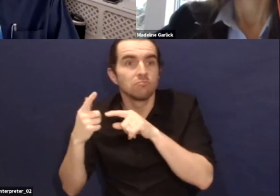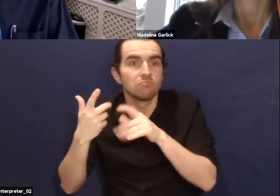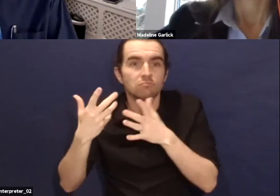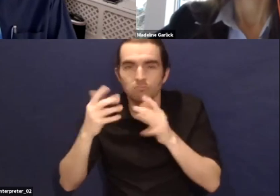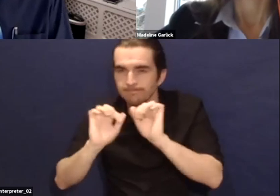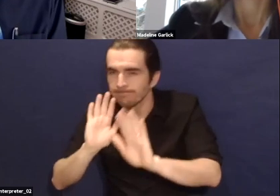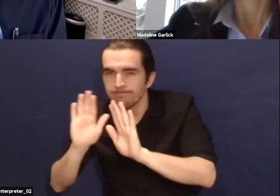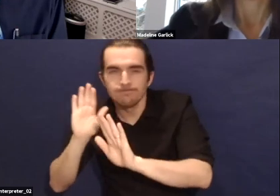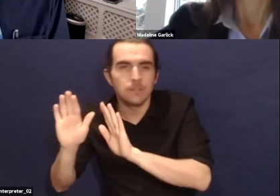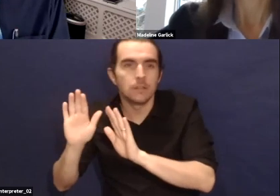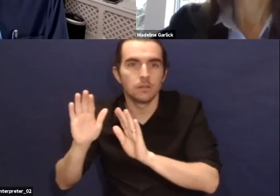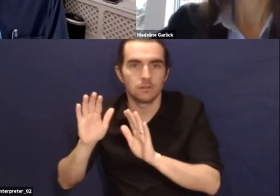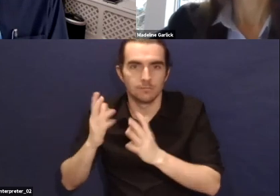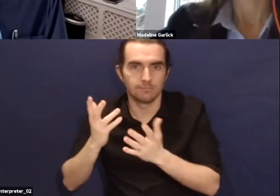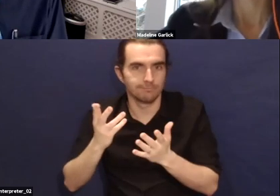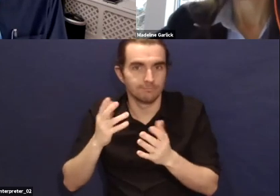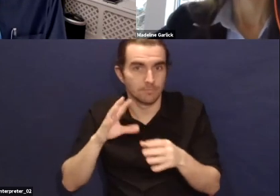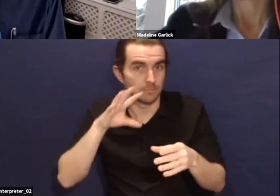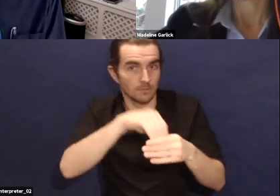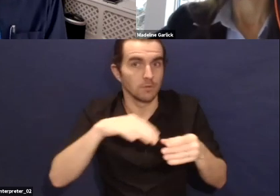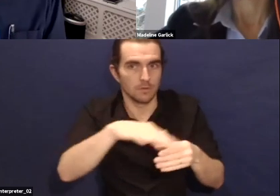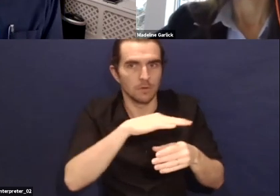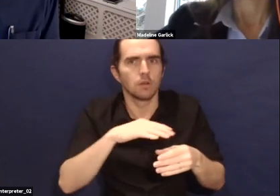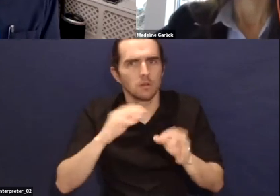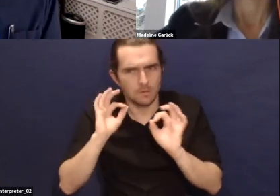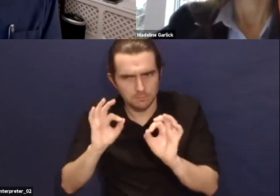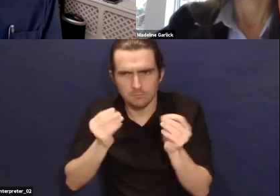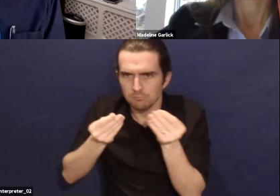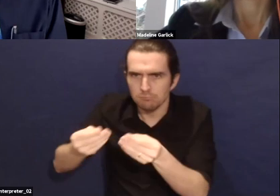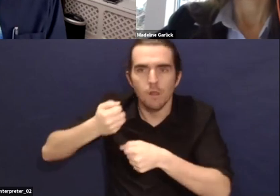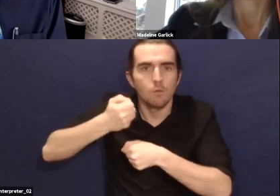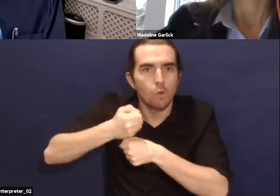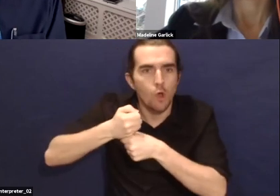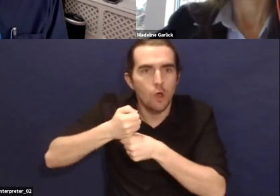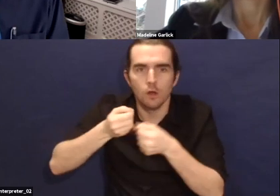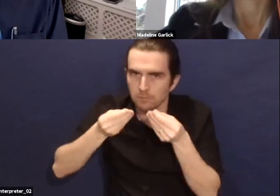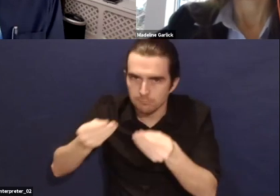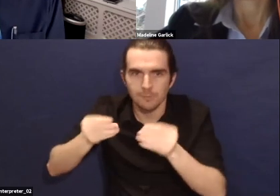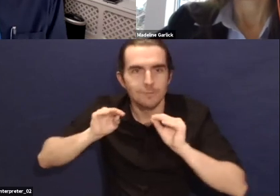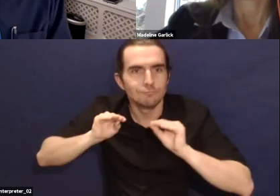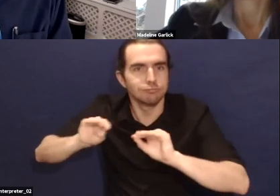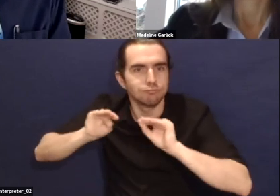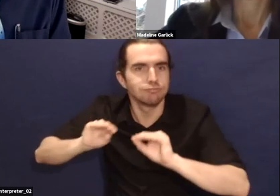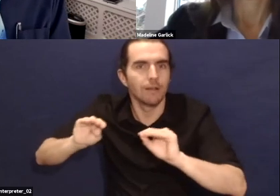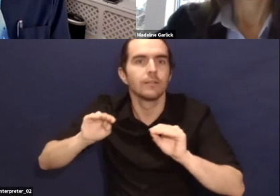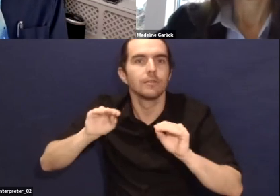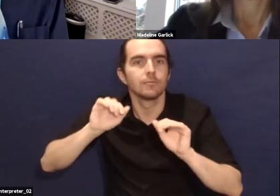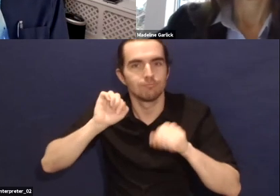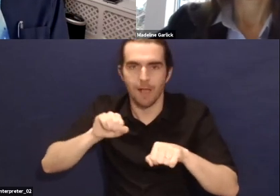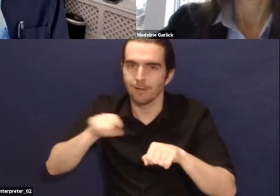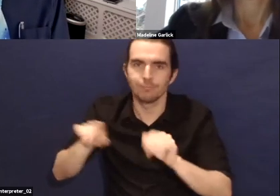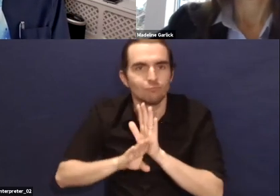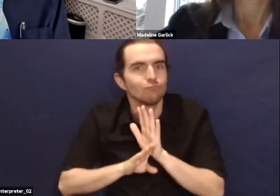that area, including the host communities. Refugees don't just turn up without